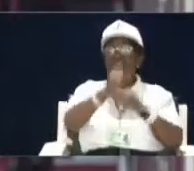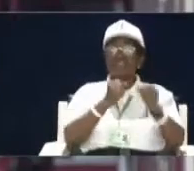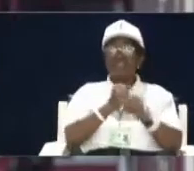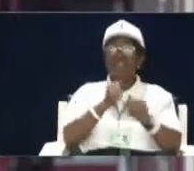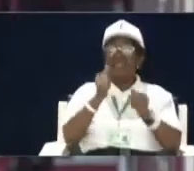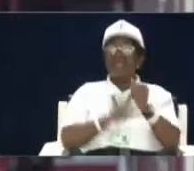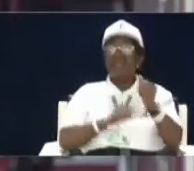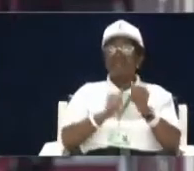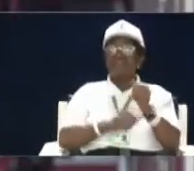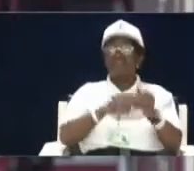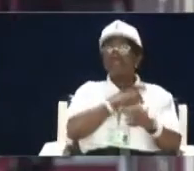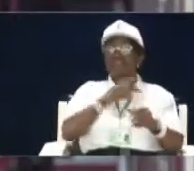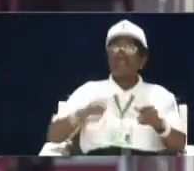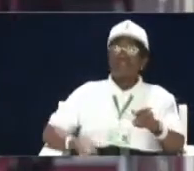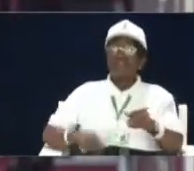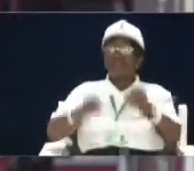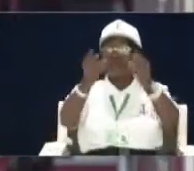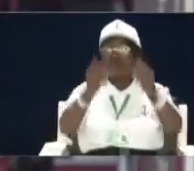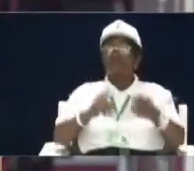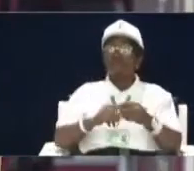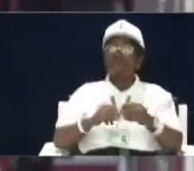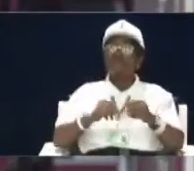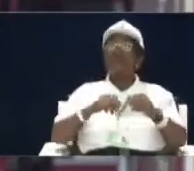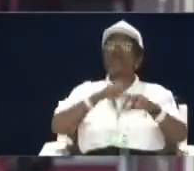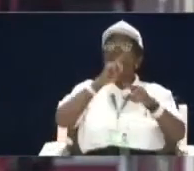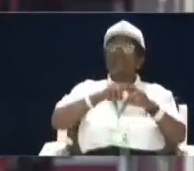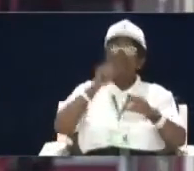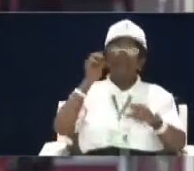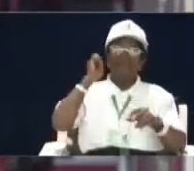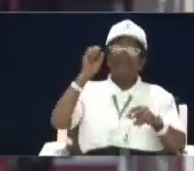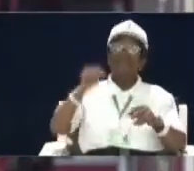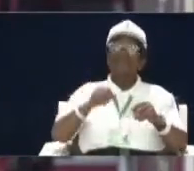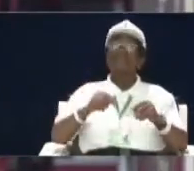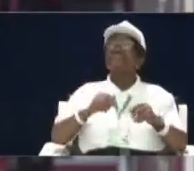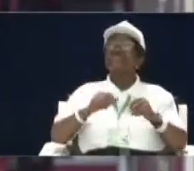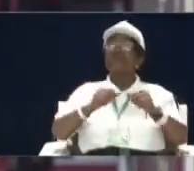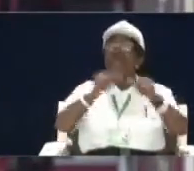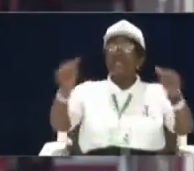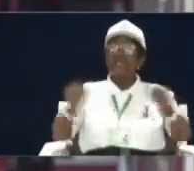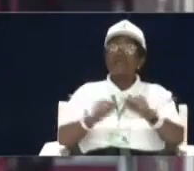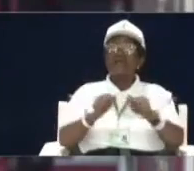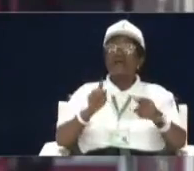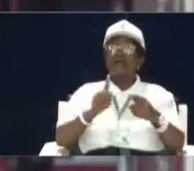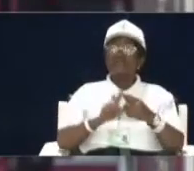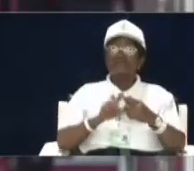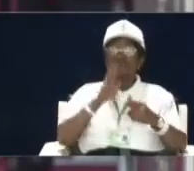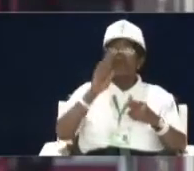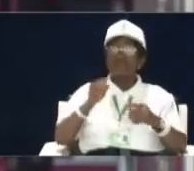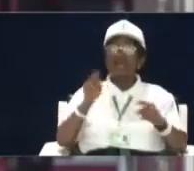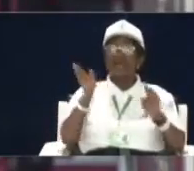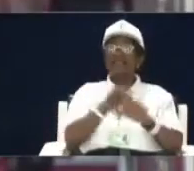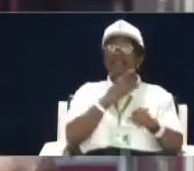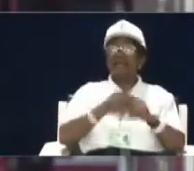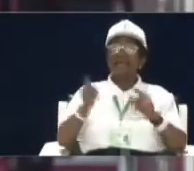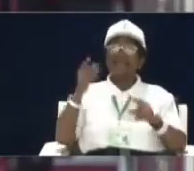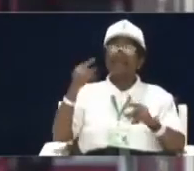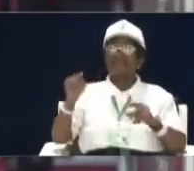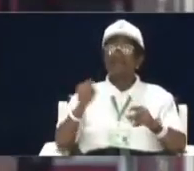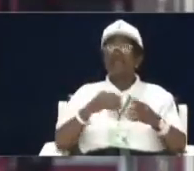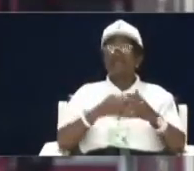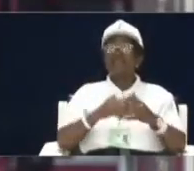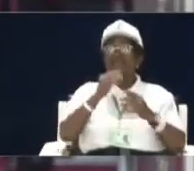Every king wants to increase his coast, so they attacked the nearest kingdom just to take